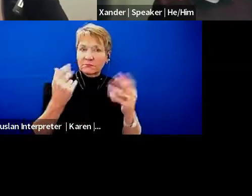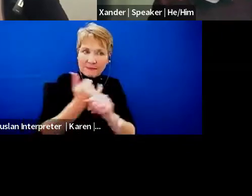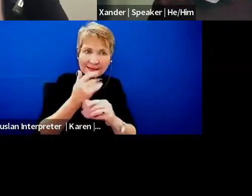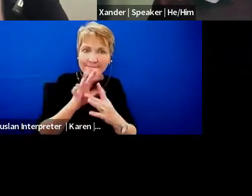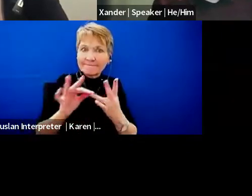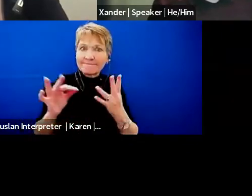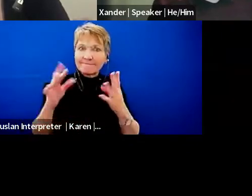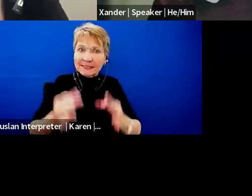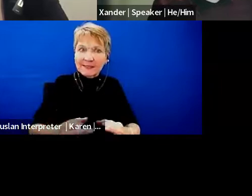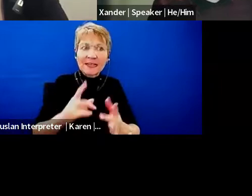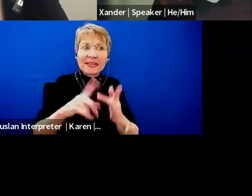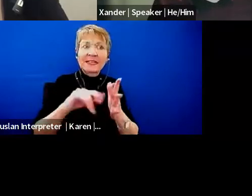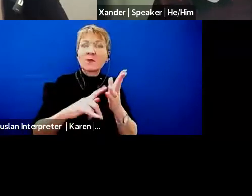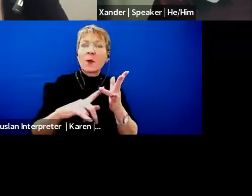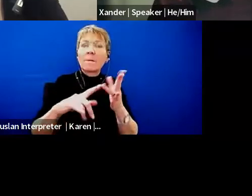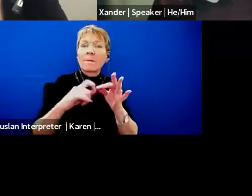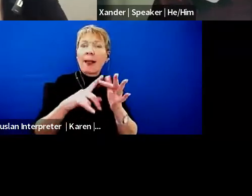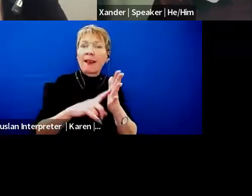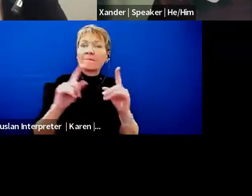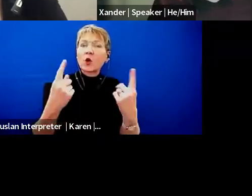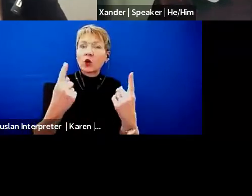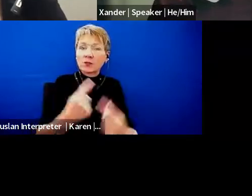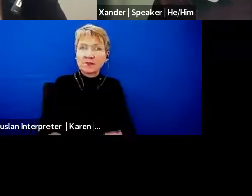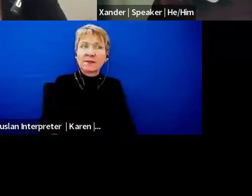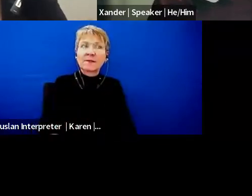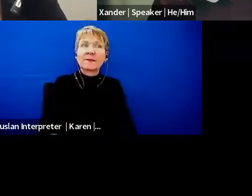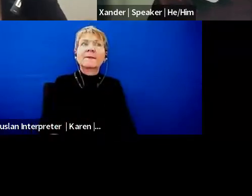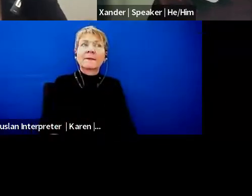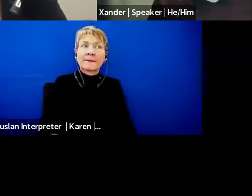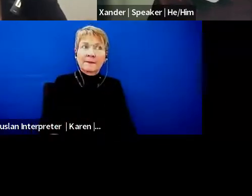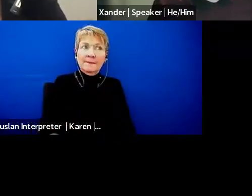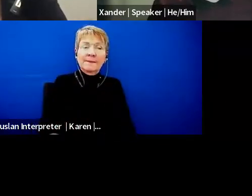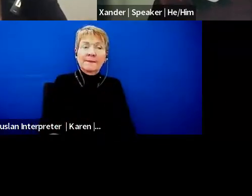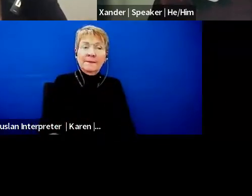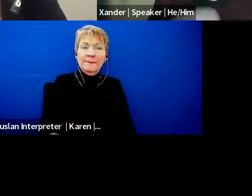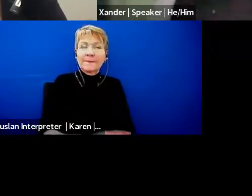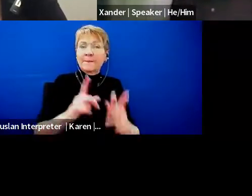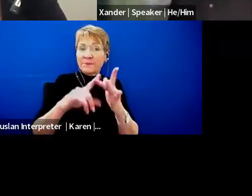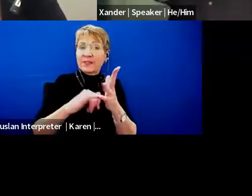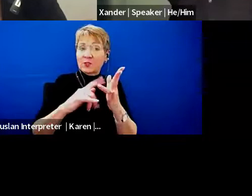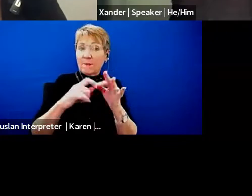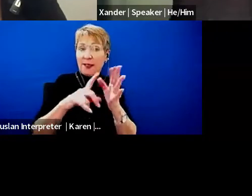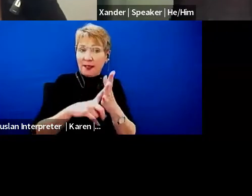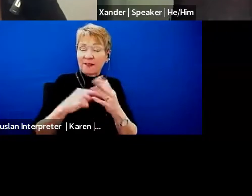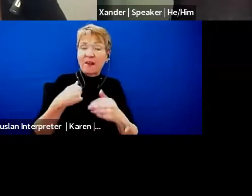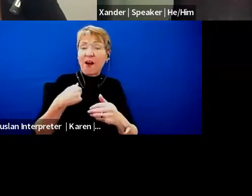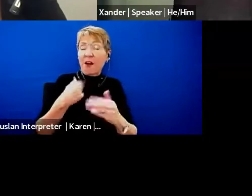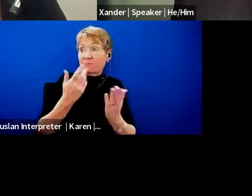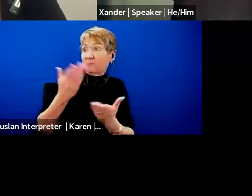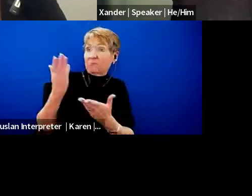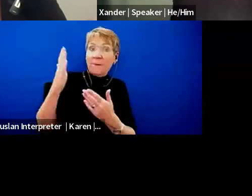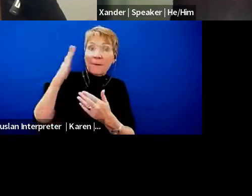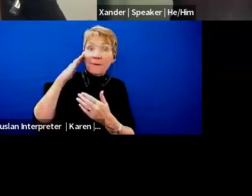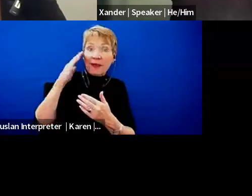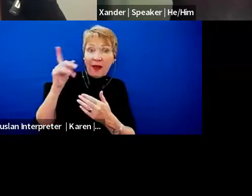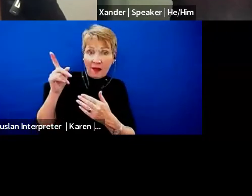Isabel, I'll go with you first, if that's all right. Yeah, thanks, Sue. For me, my mum would always prepare me before